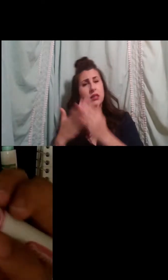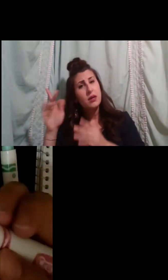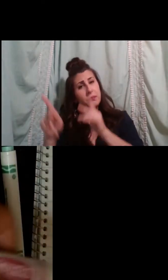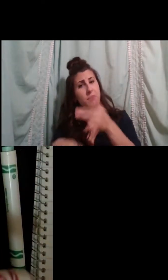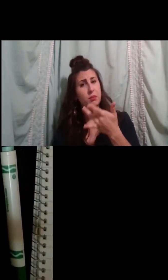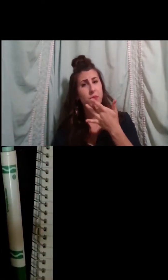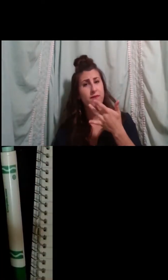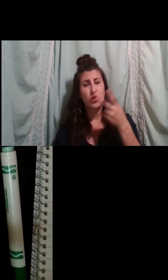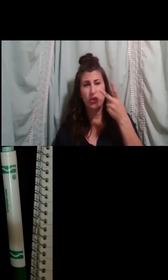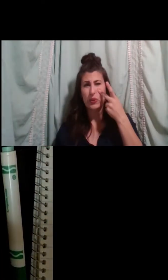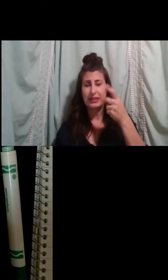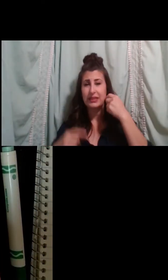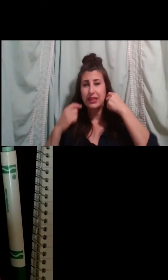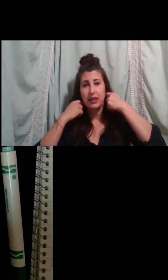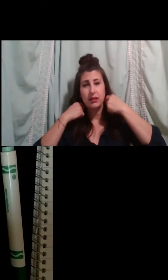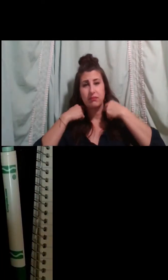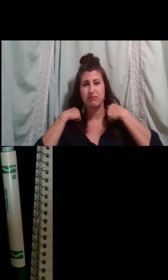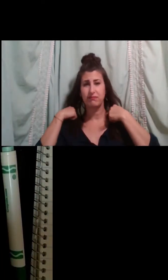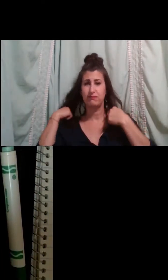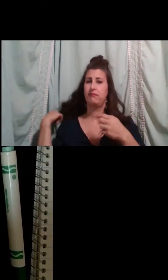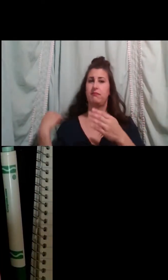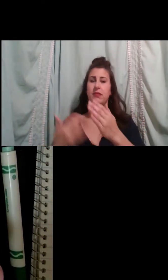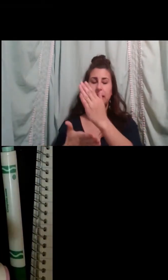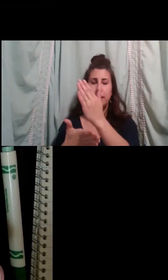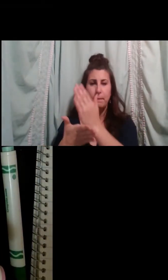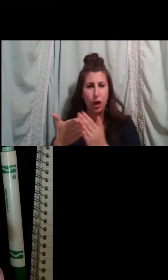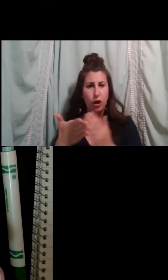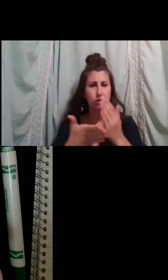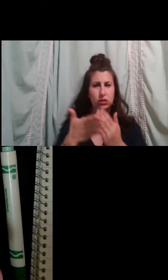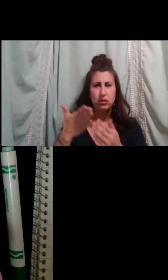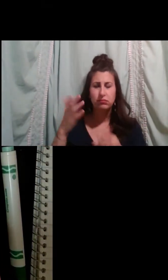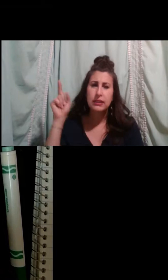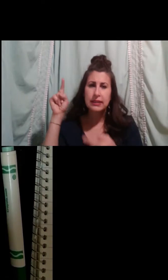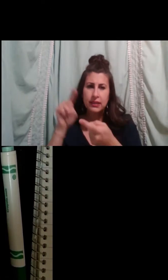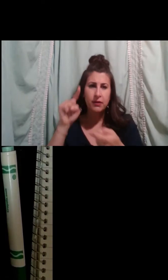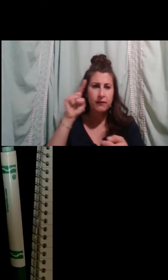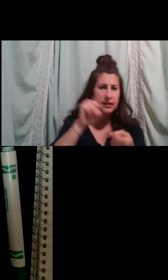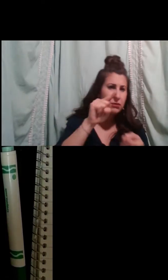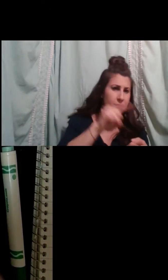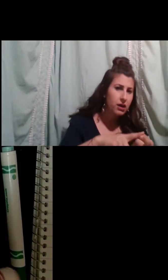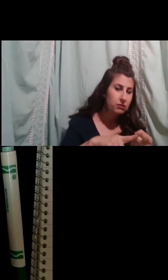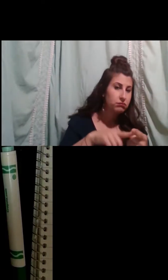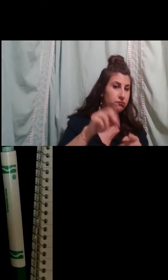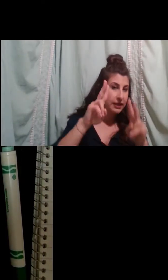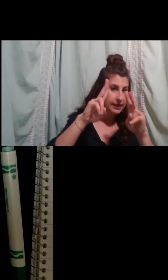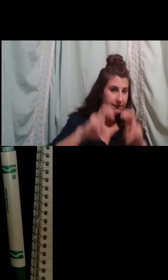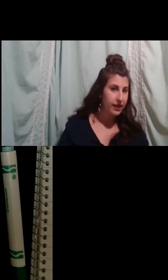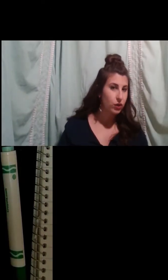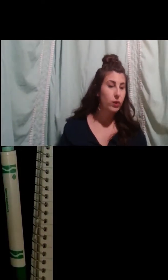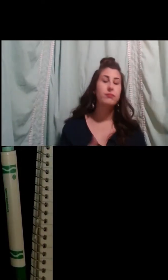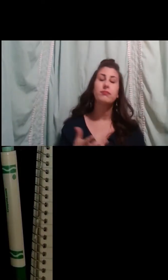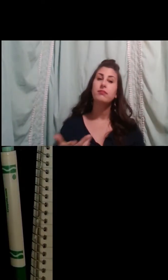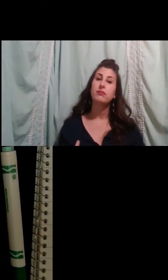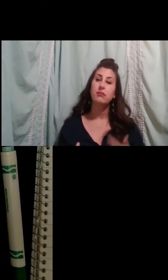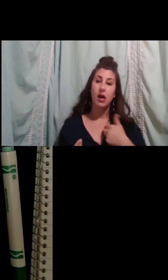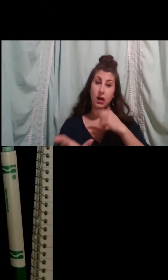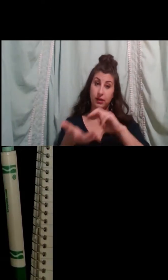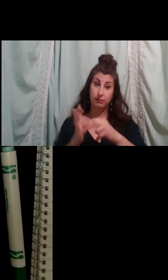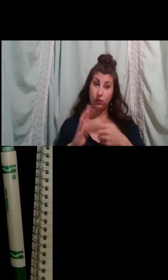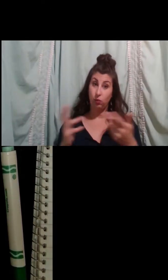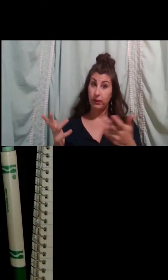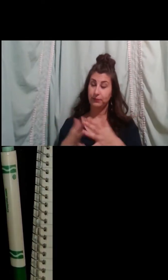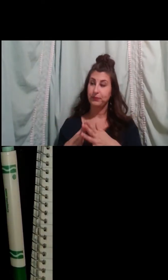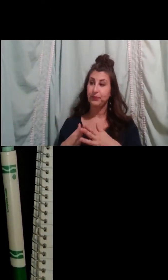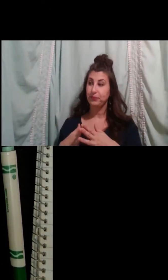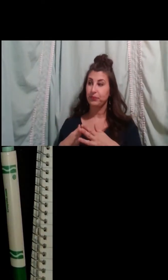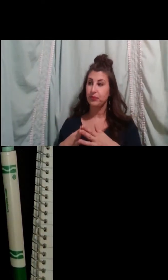some people like to do this in sections, right, to simplify and evaluate. What I mean is, if